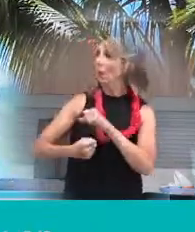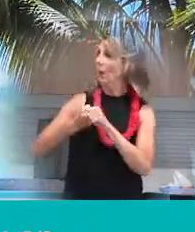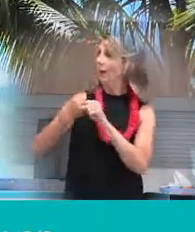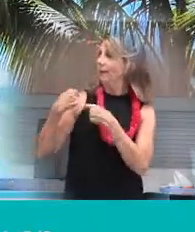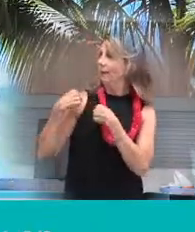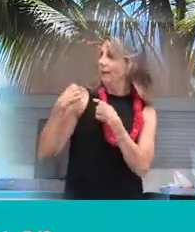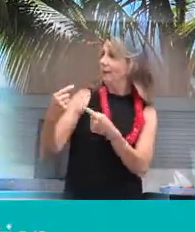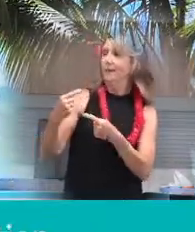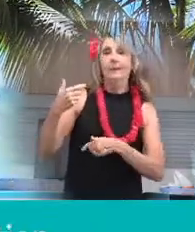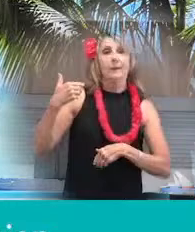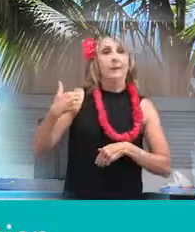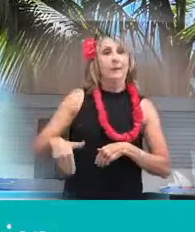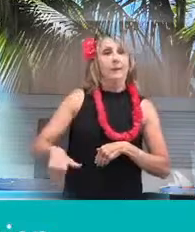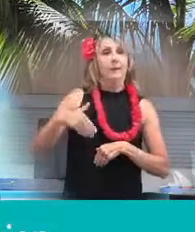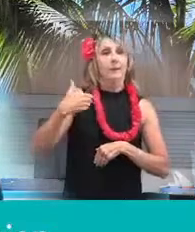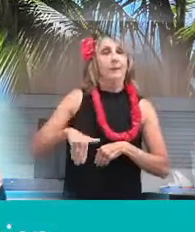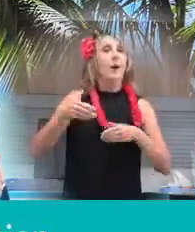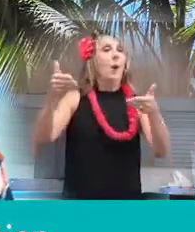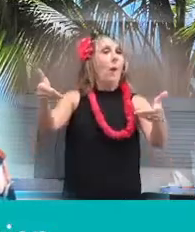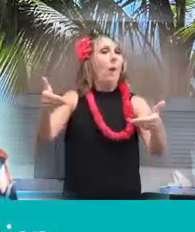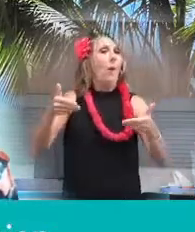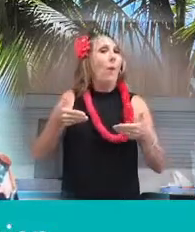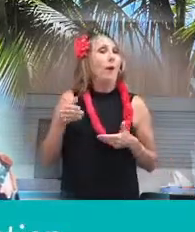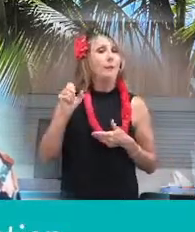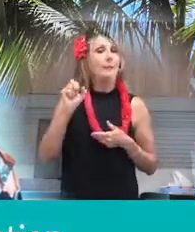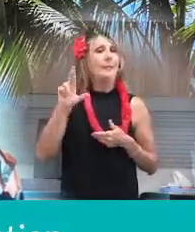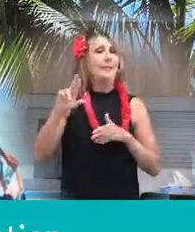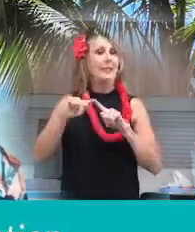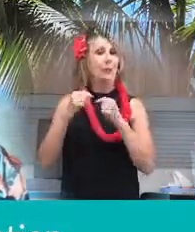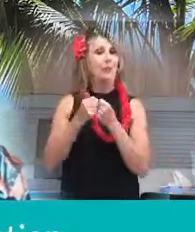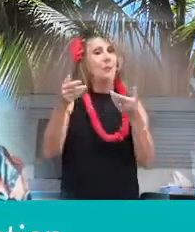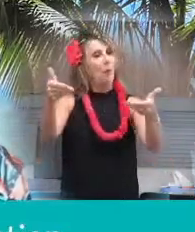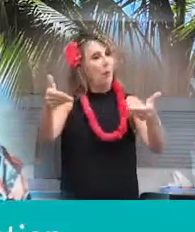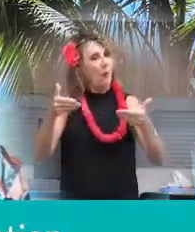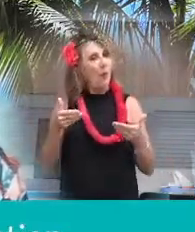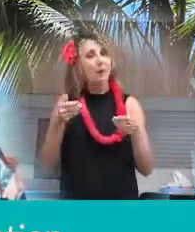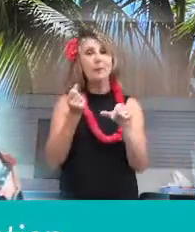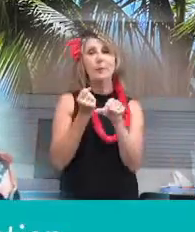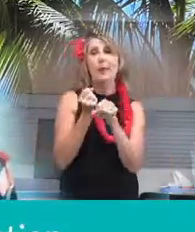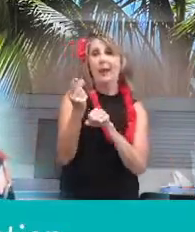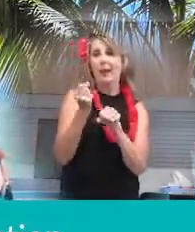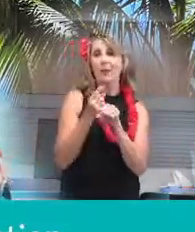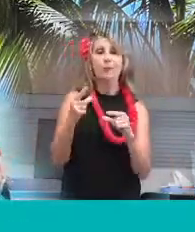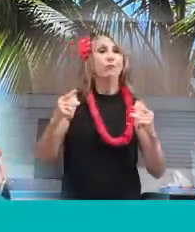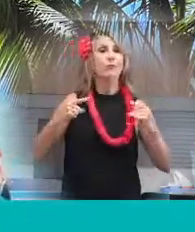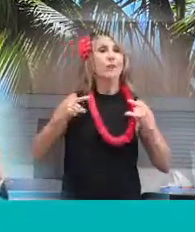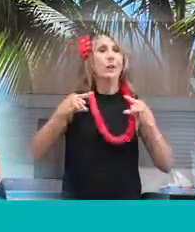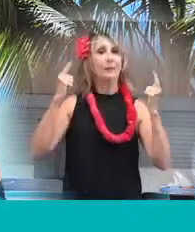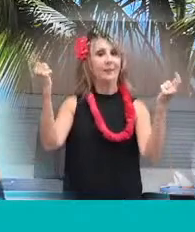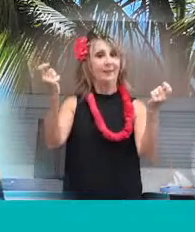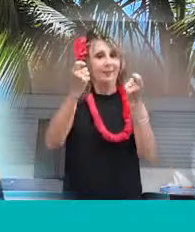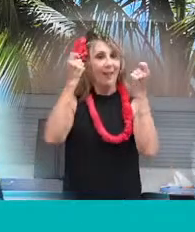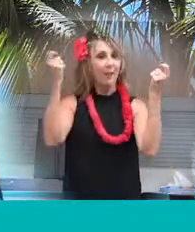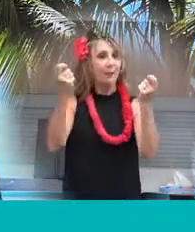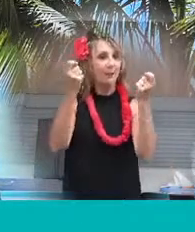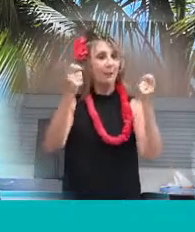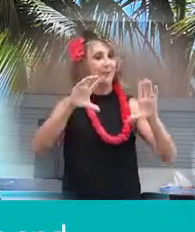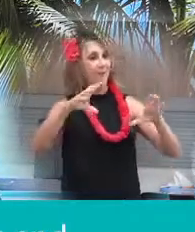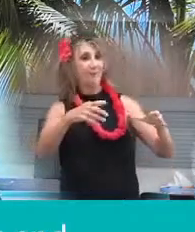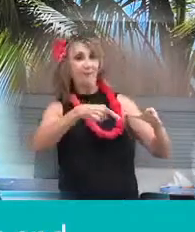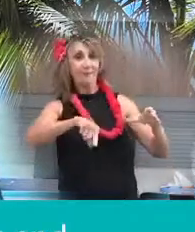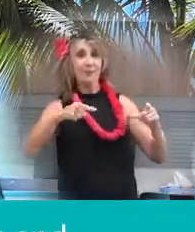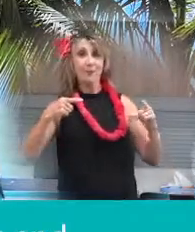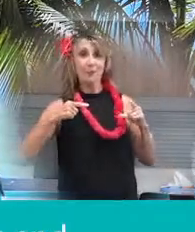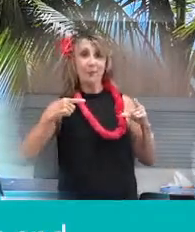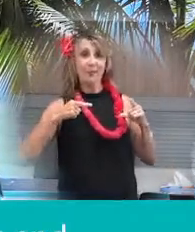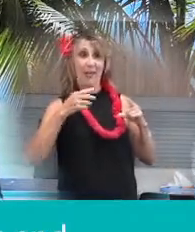to welcome you on behalf of our senior administration to our annual retirement celebration. Welcome to all our retirees,